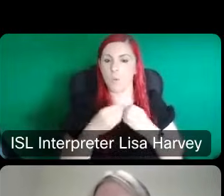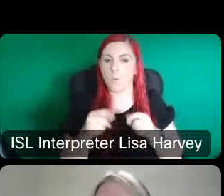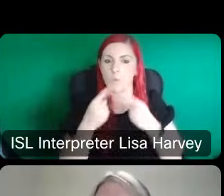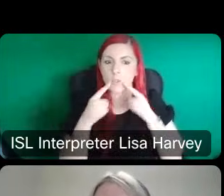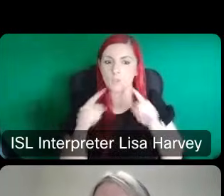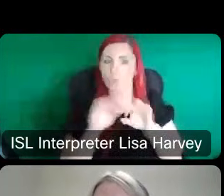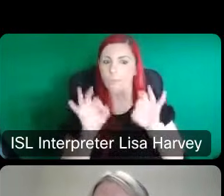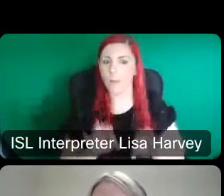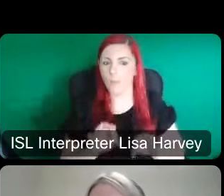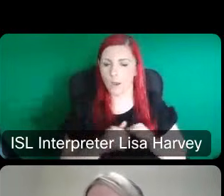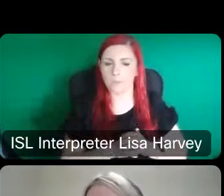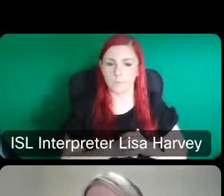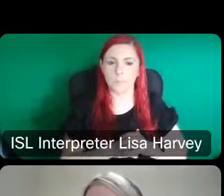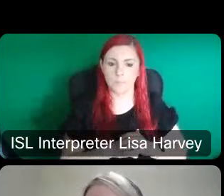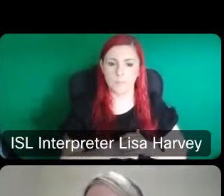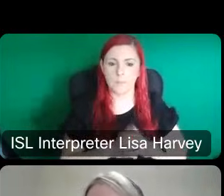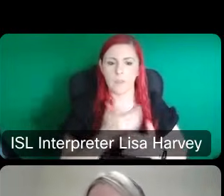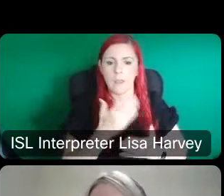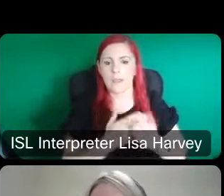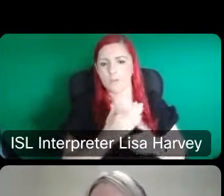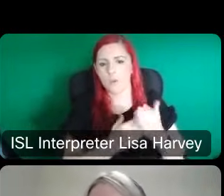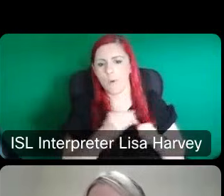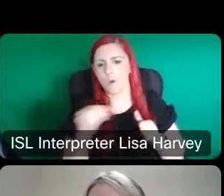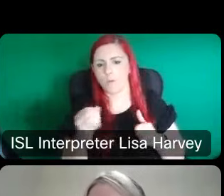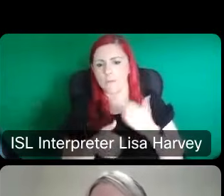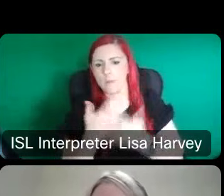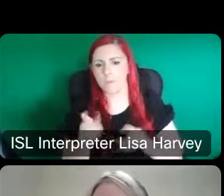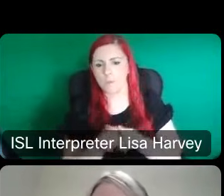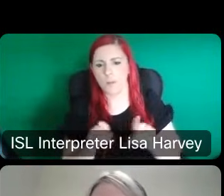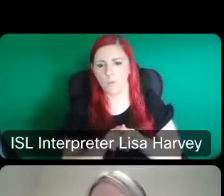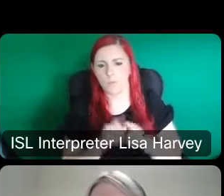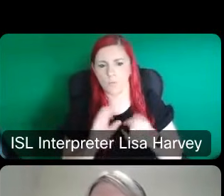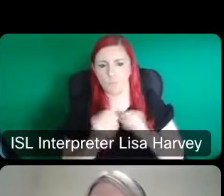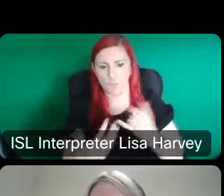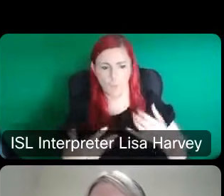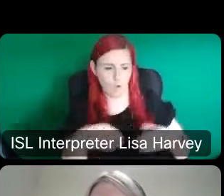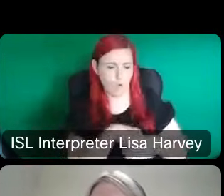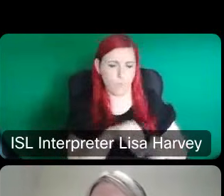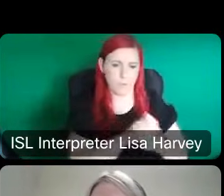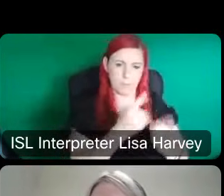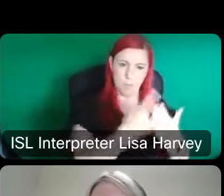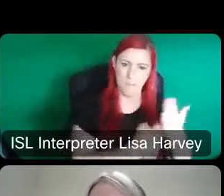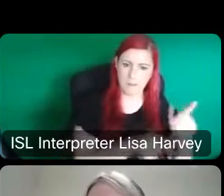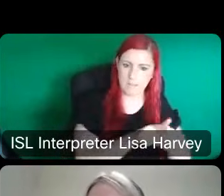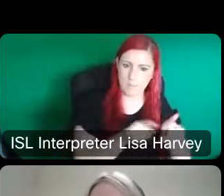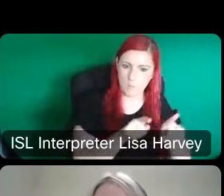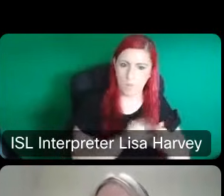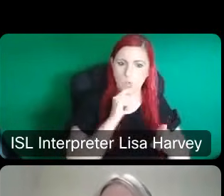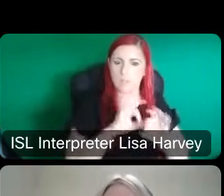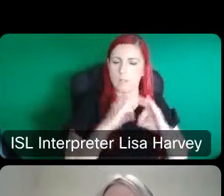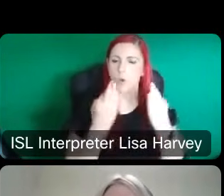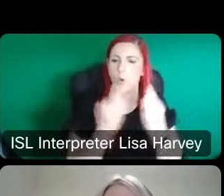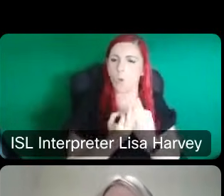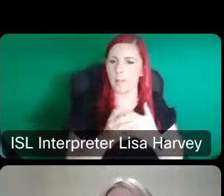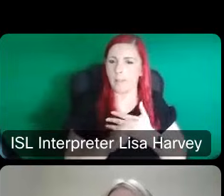Framework. And there's some other developments as well, which we've tried to incorporate into the policy, the Global Patient Safety Action Plan,